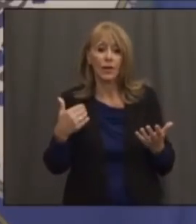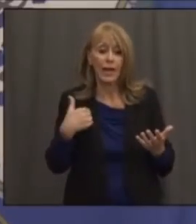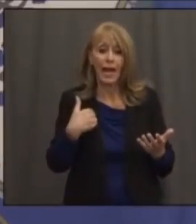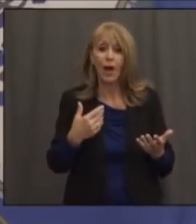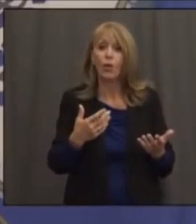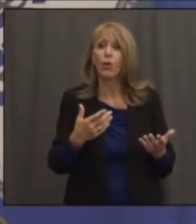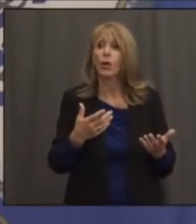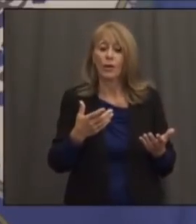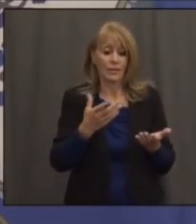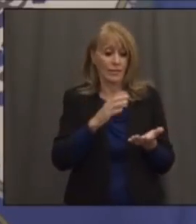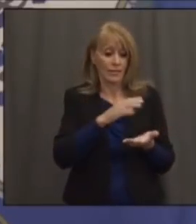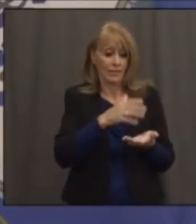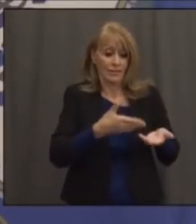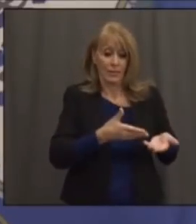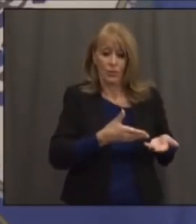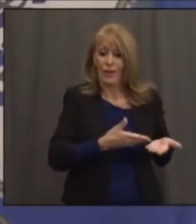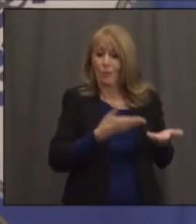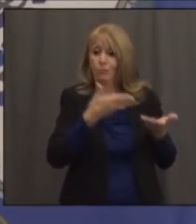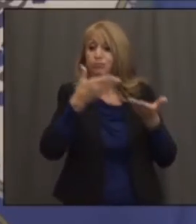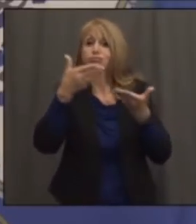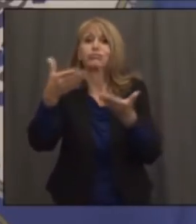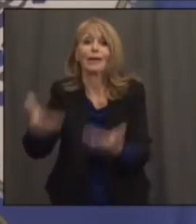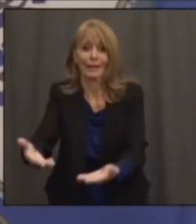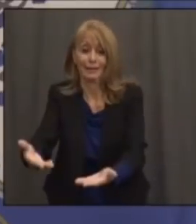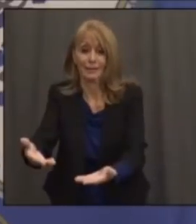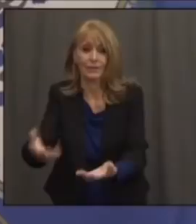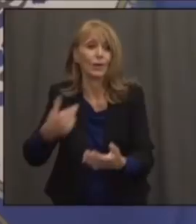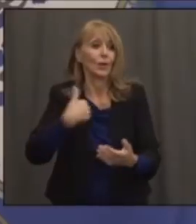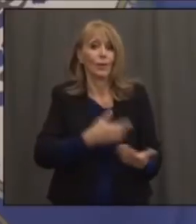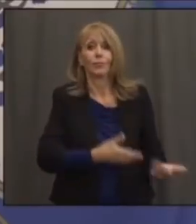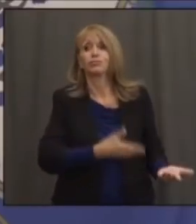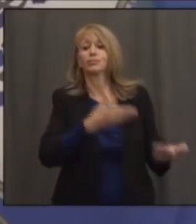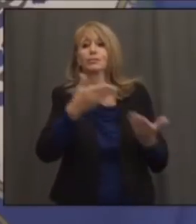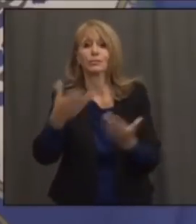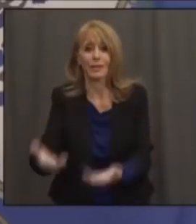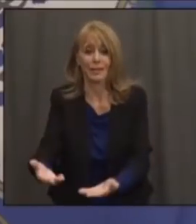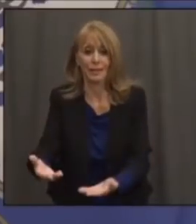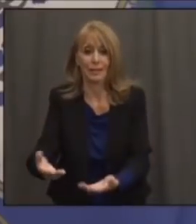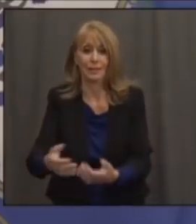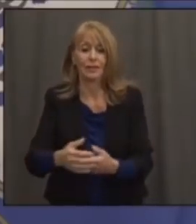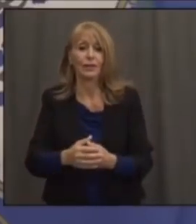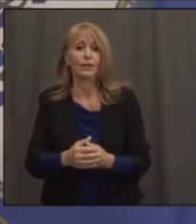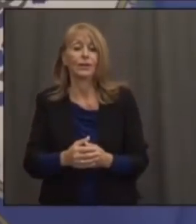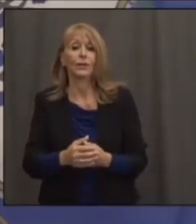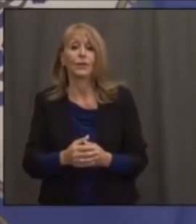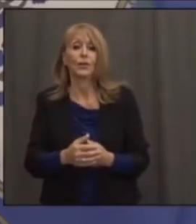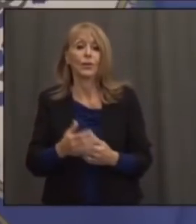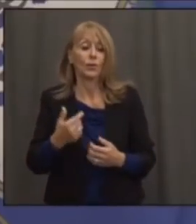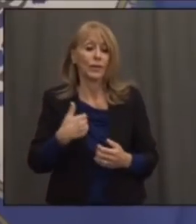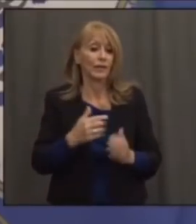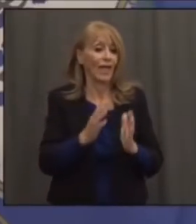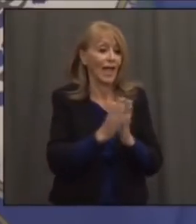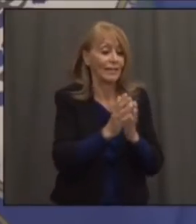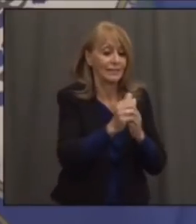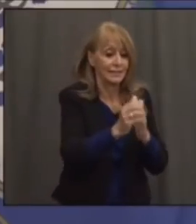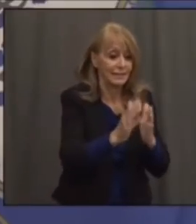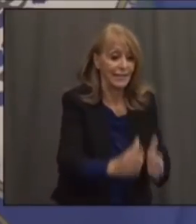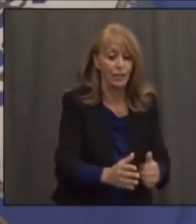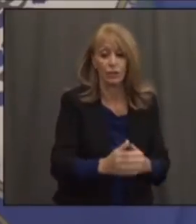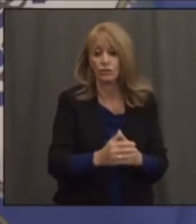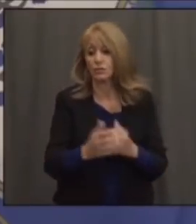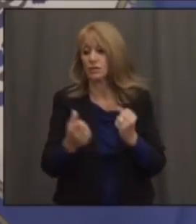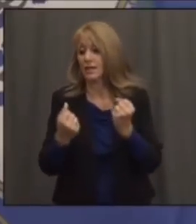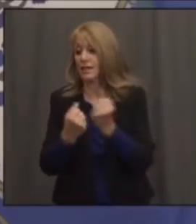right to you. We've really got home delivery at this point. We focused hard, as you know, on trusted advisors and advocates who can speak